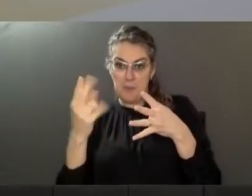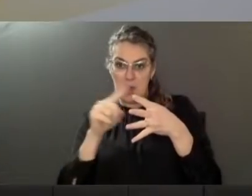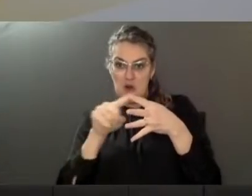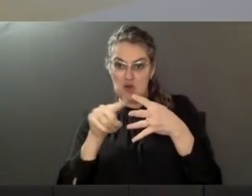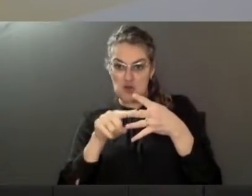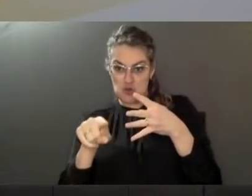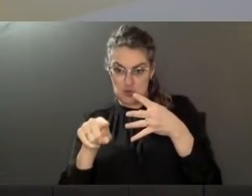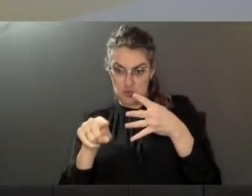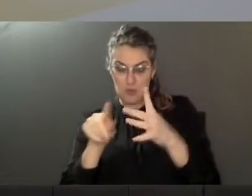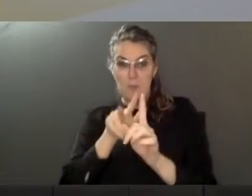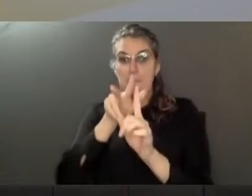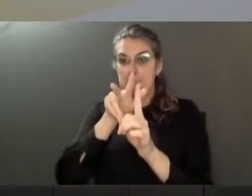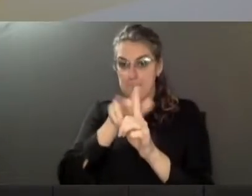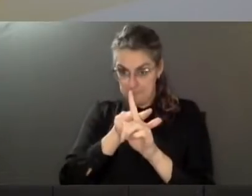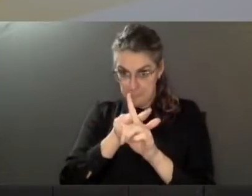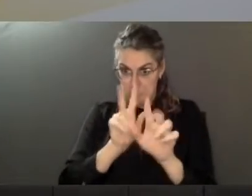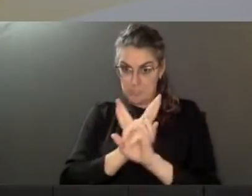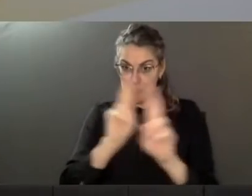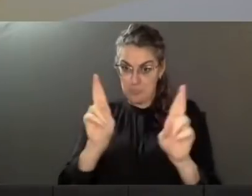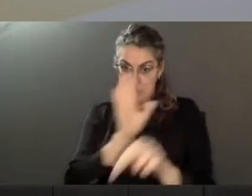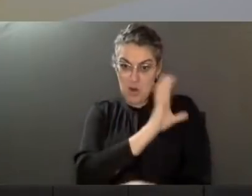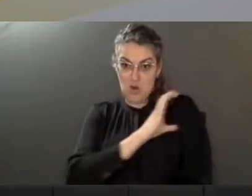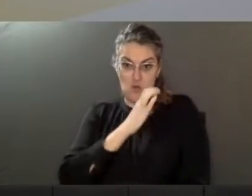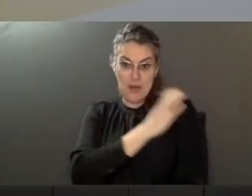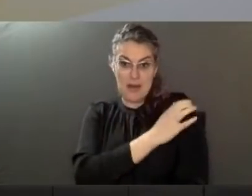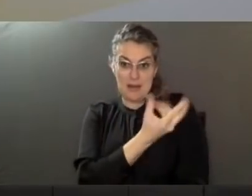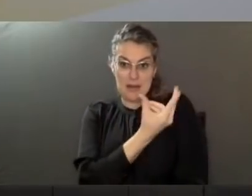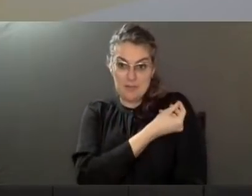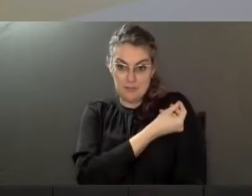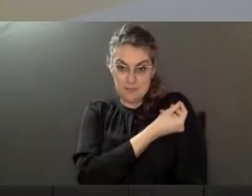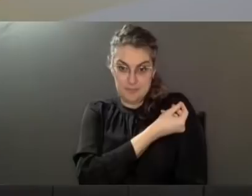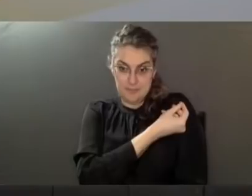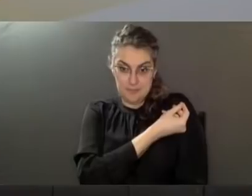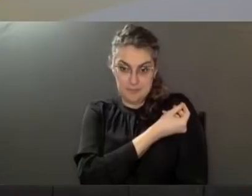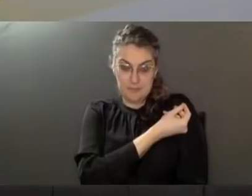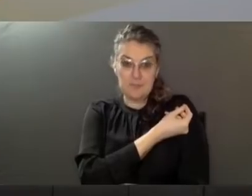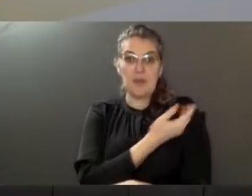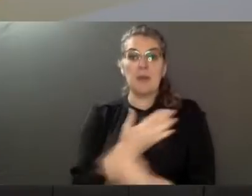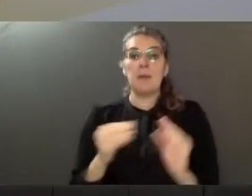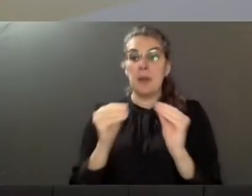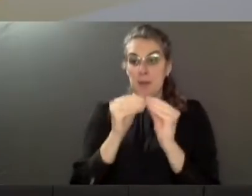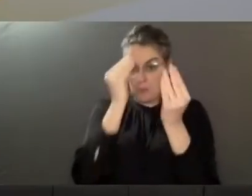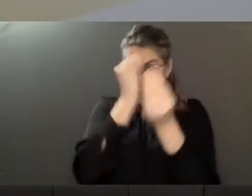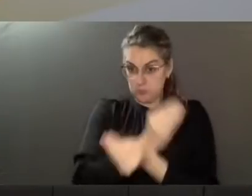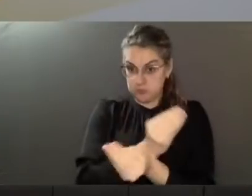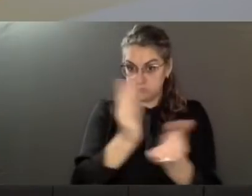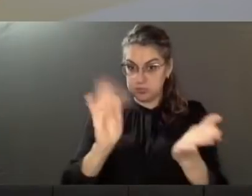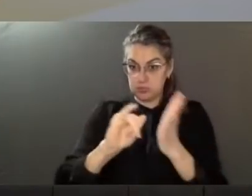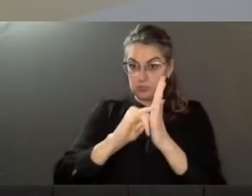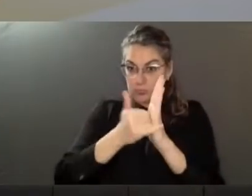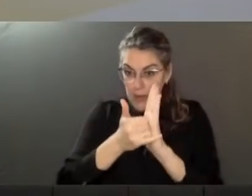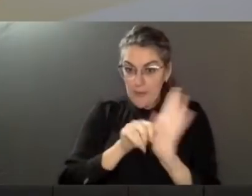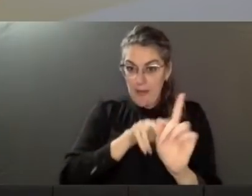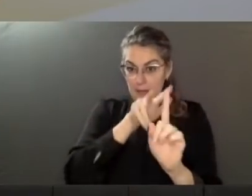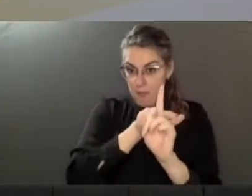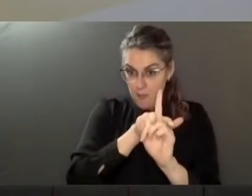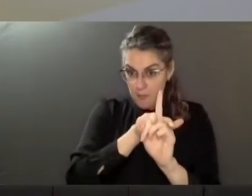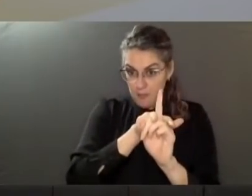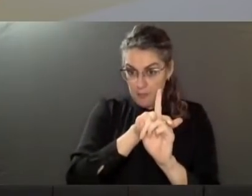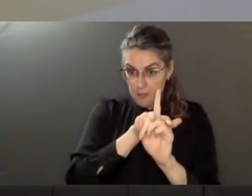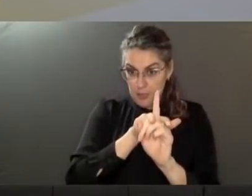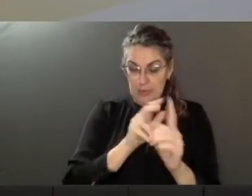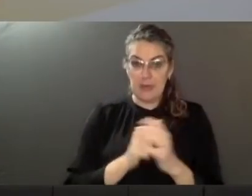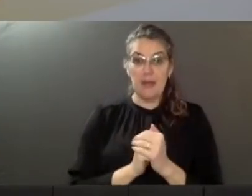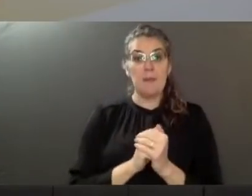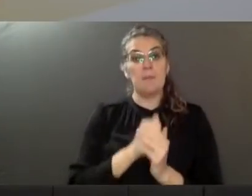will be advised about the location of these public vaccine clinics and how to schedule appointments. And please be patient. I know it will